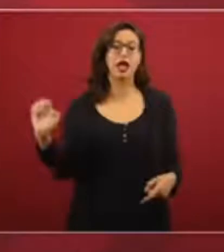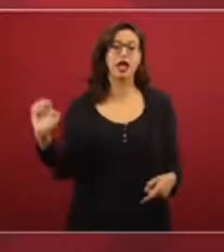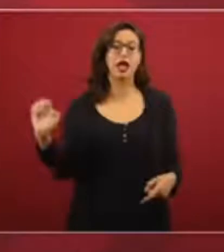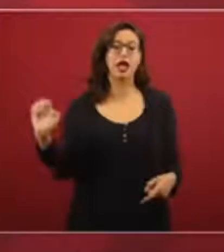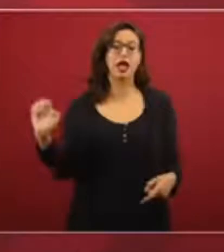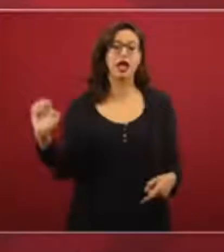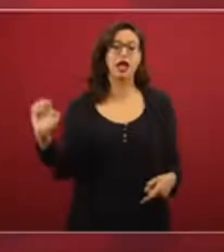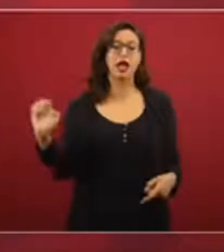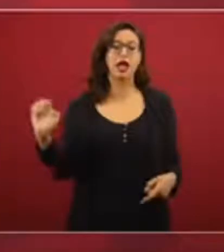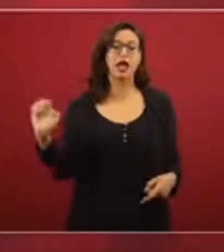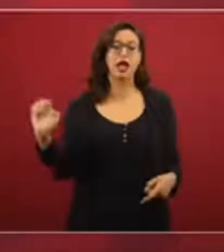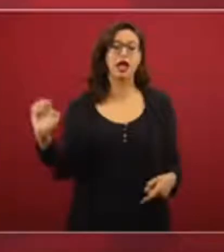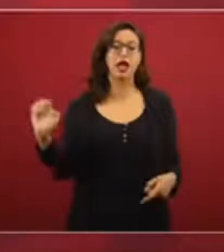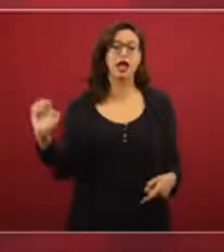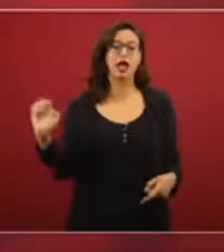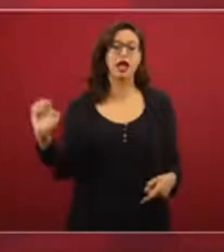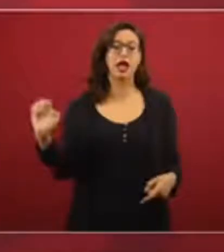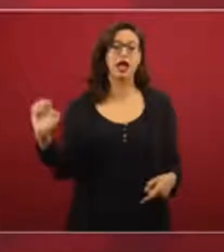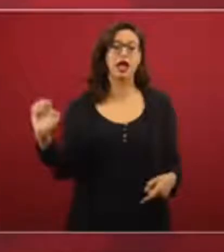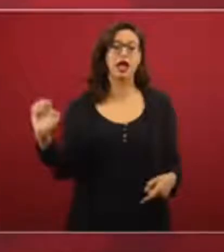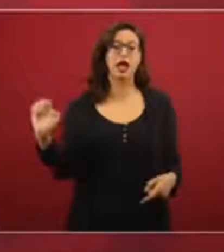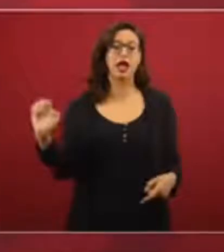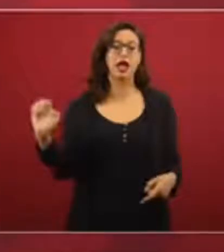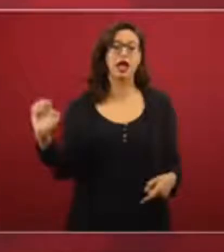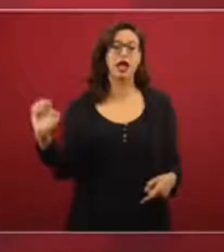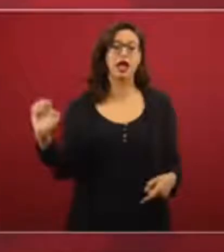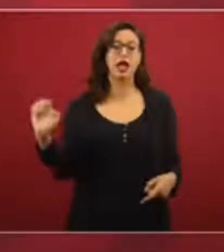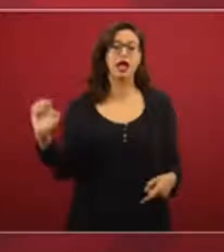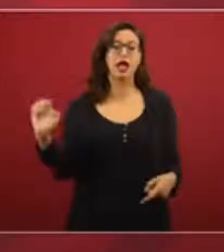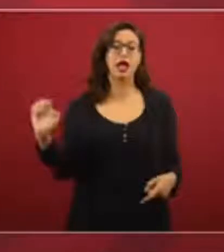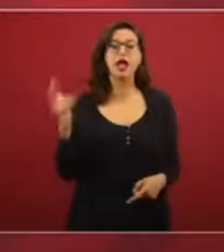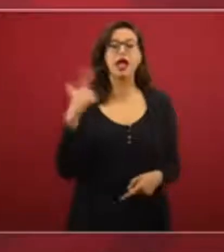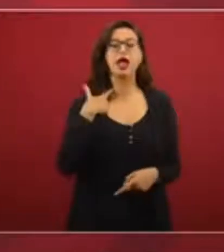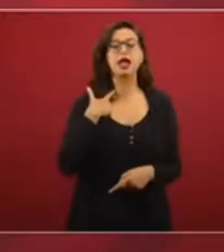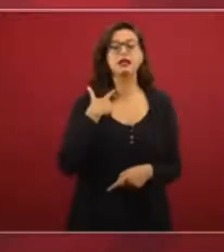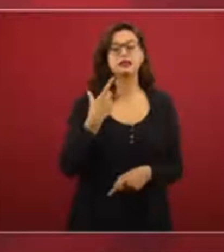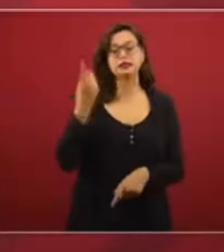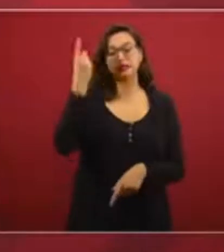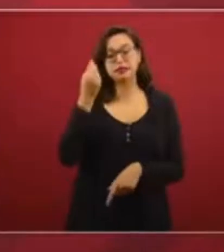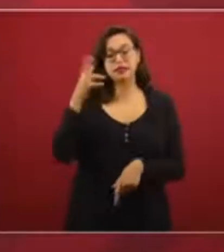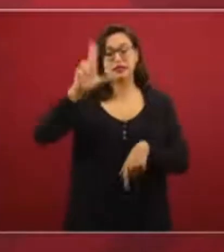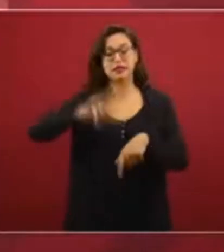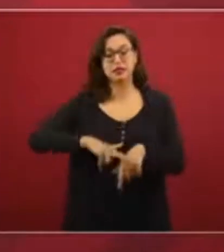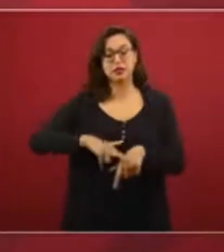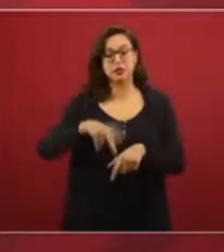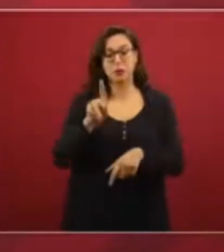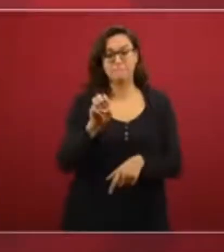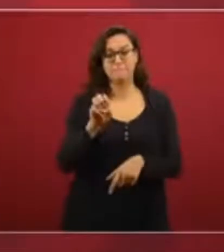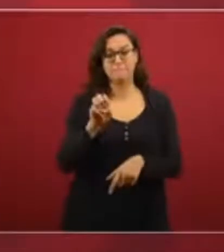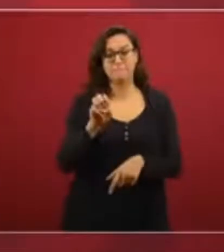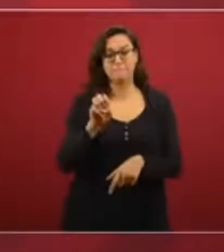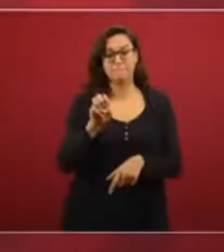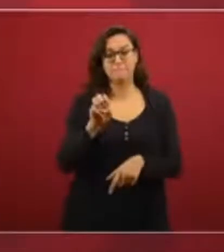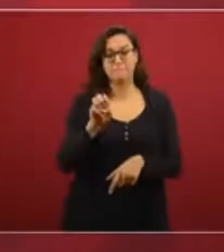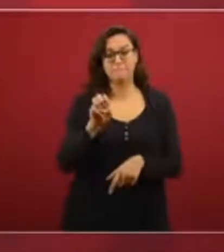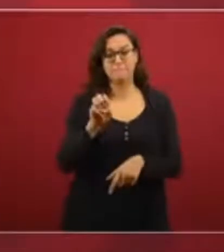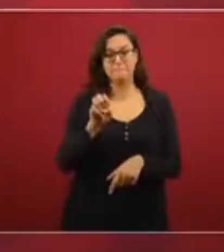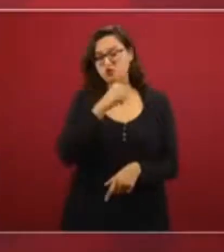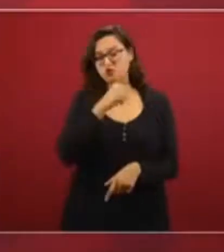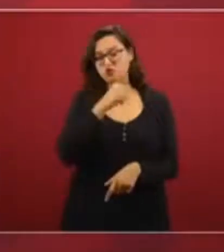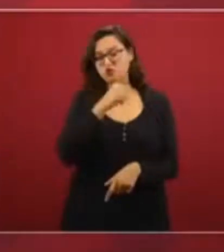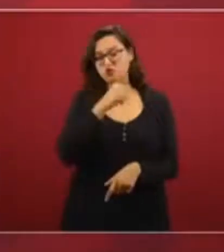the ex-director of Pemex, who by the way is Lozoya, del señor